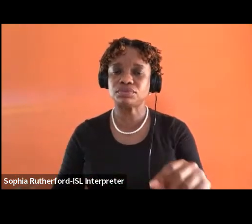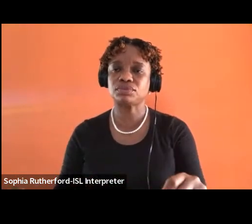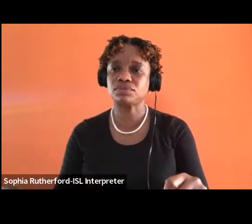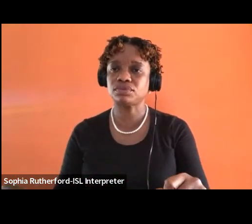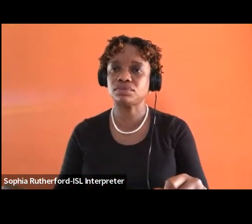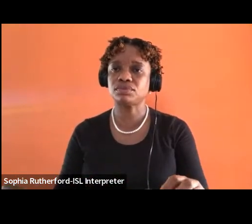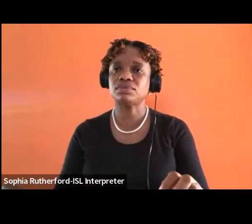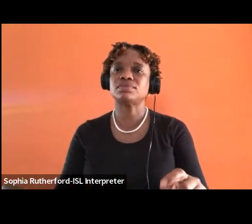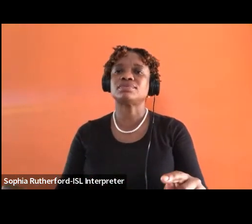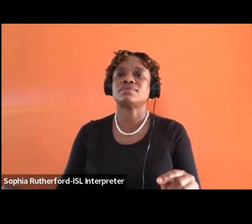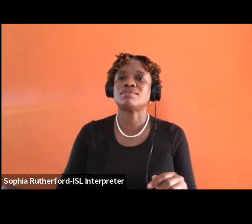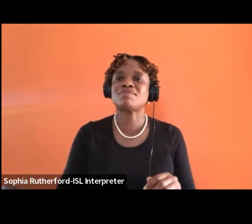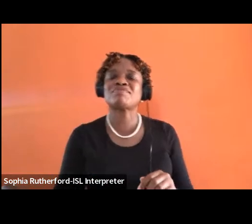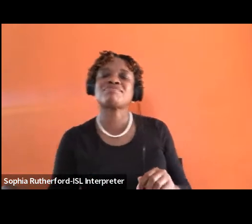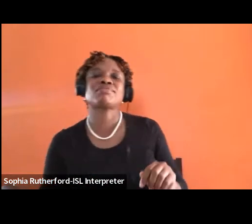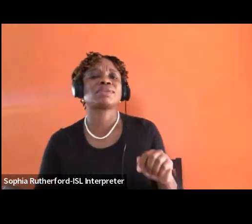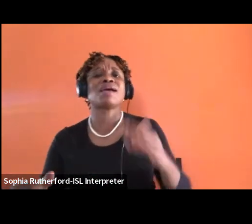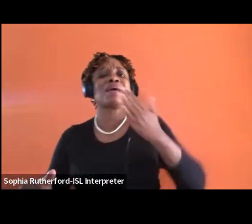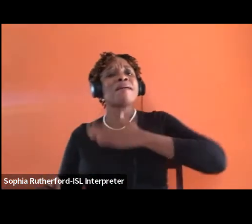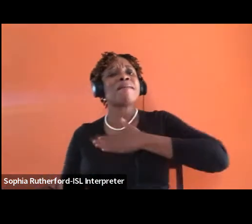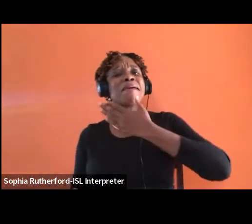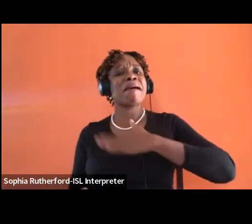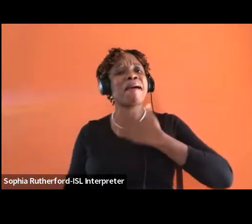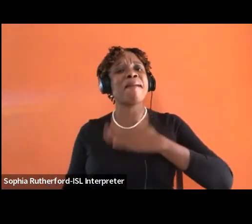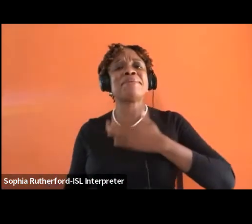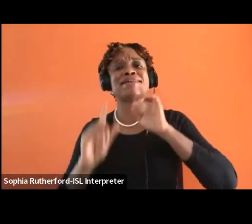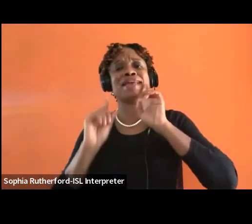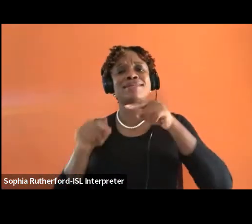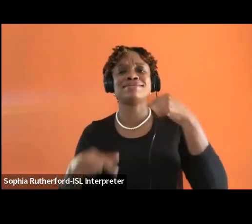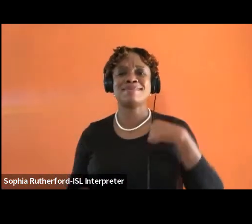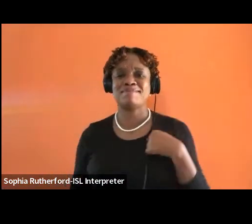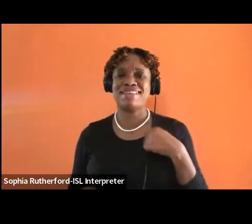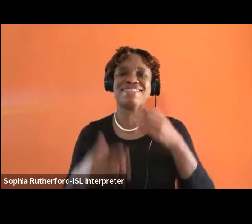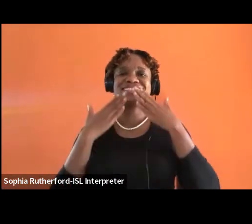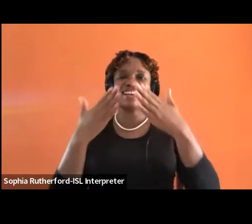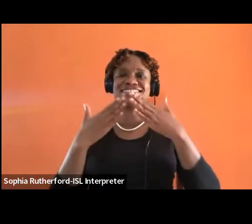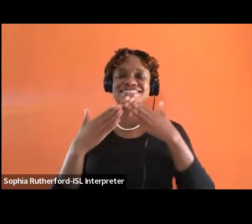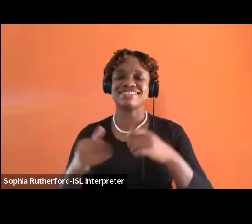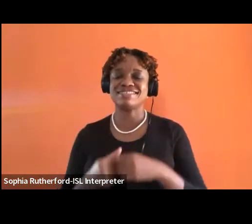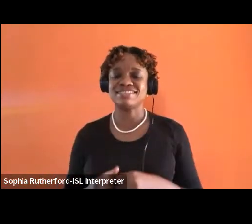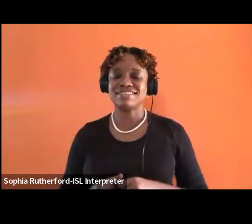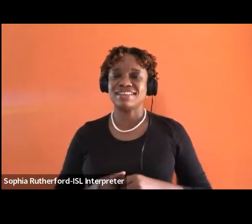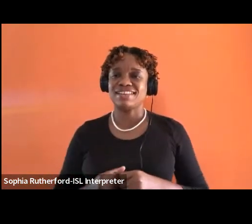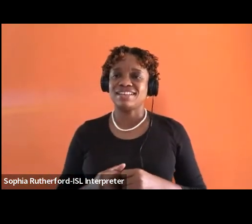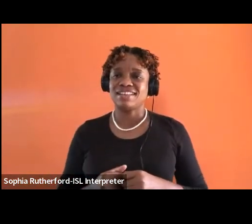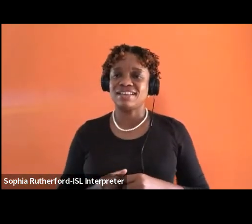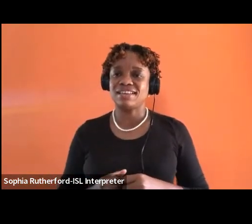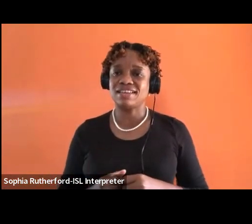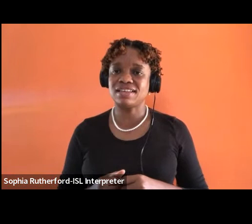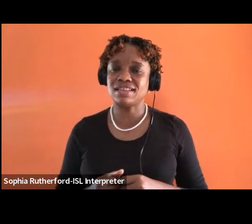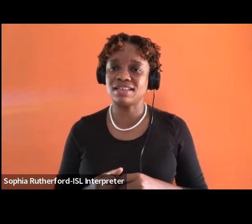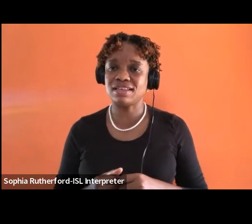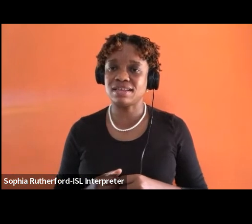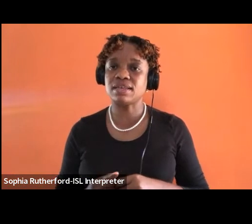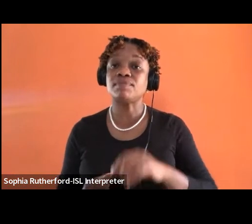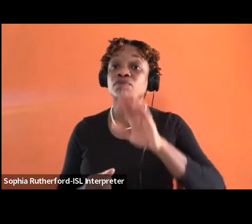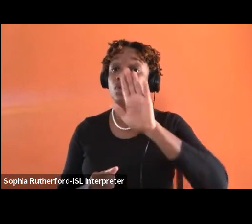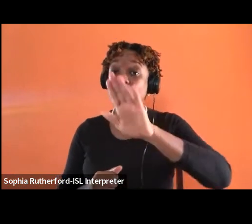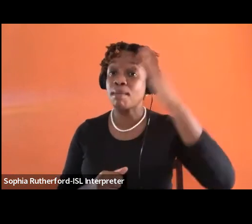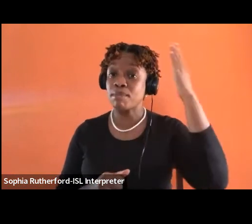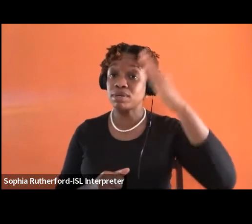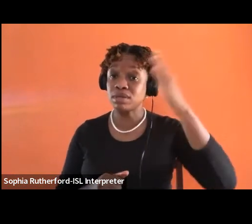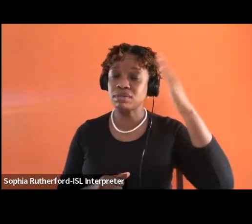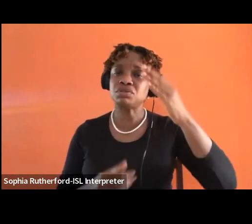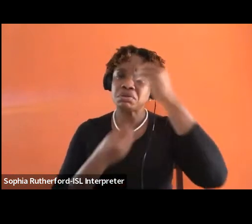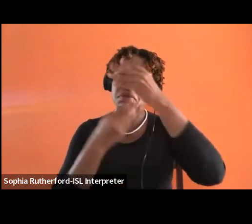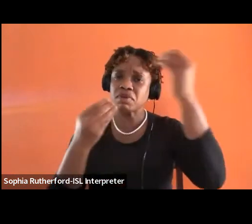Okay, I'm so happy that you respond to me. Thanks. Their information is very informative, but I need to know